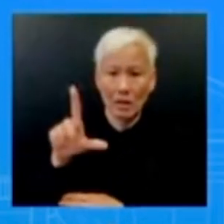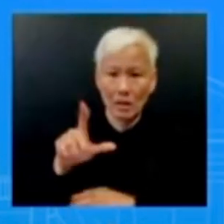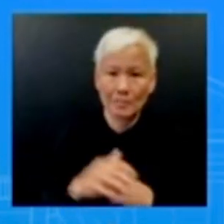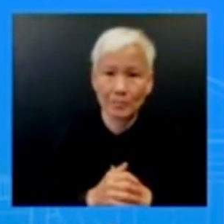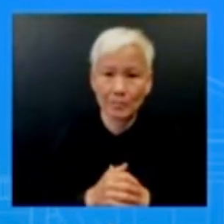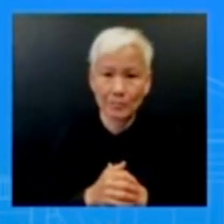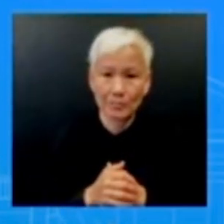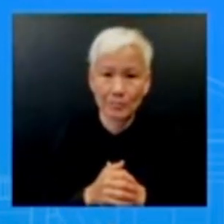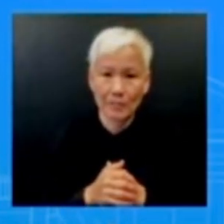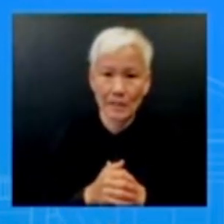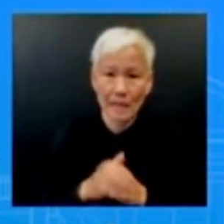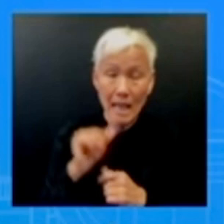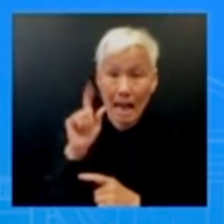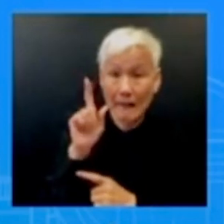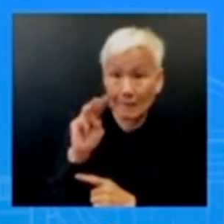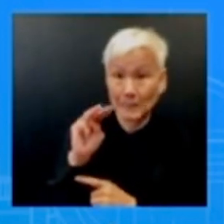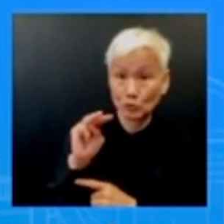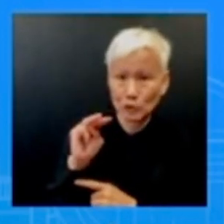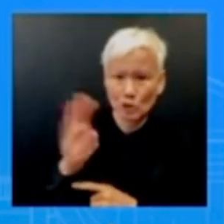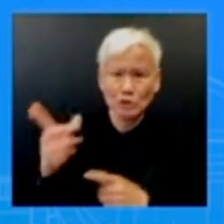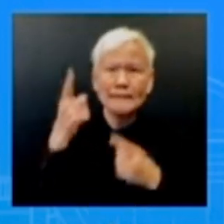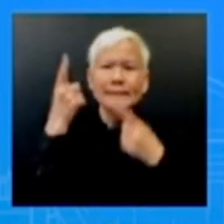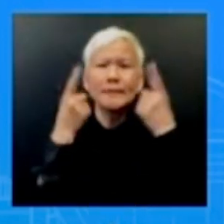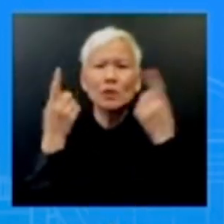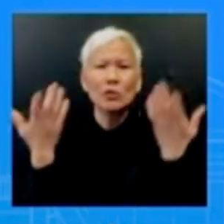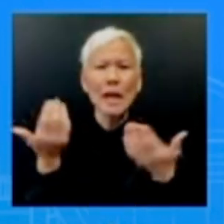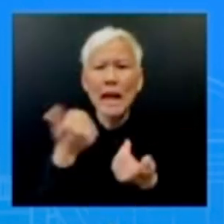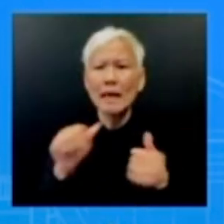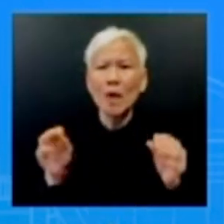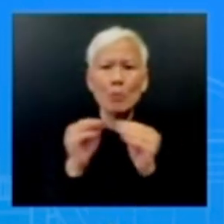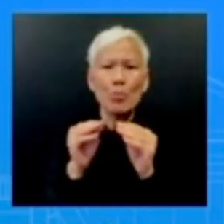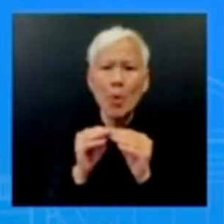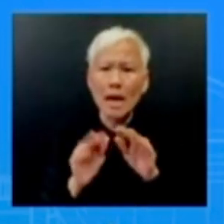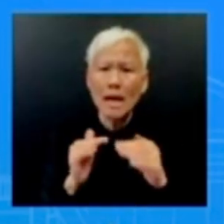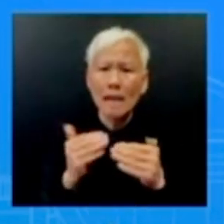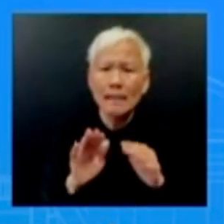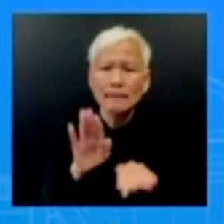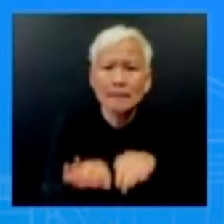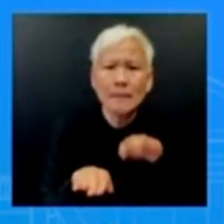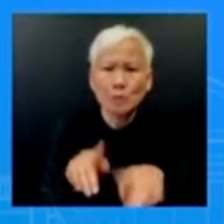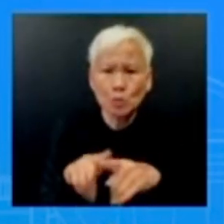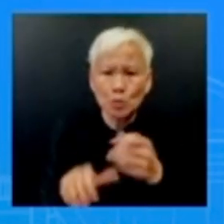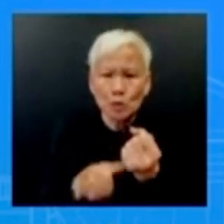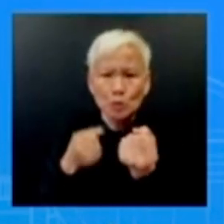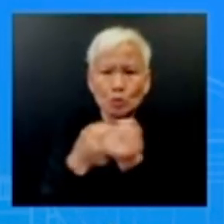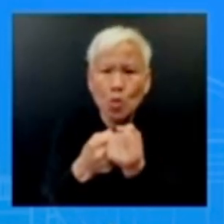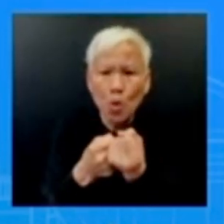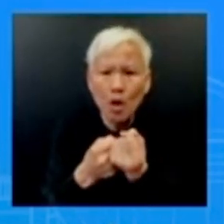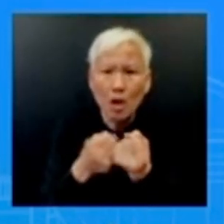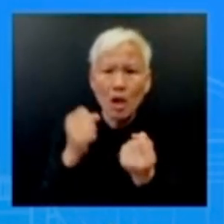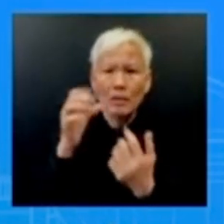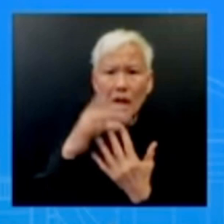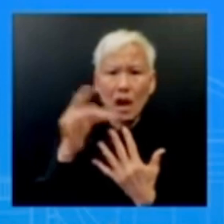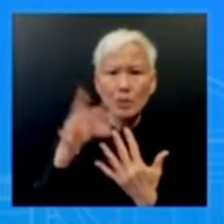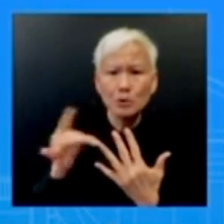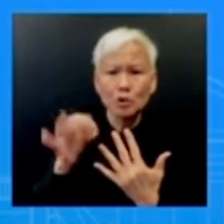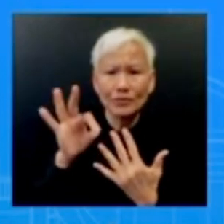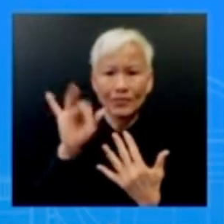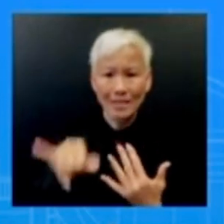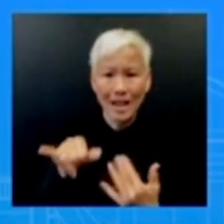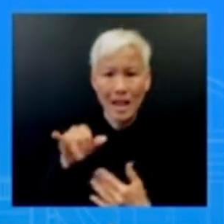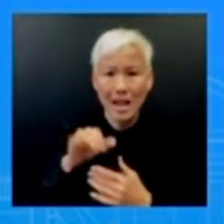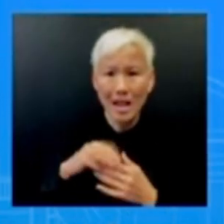considering any further steps to support that bank, and do those options include potentially the FDIC taking